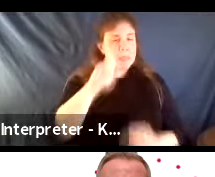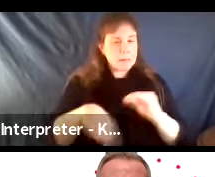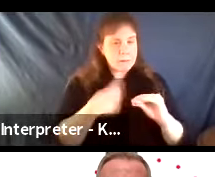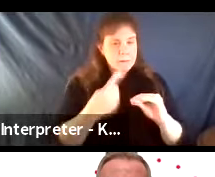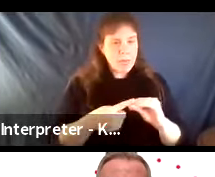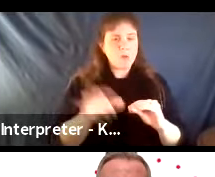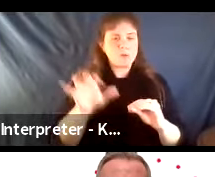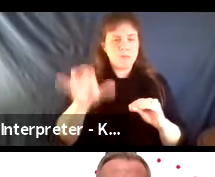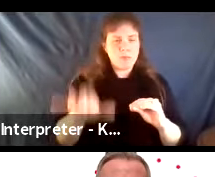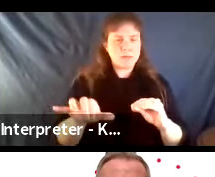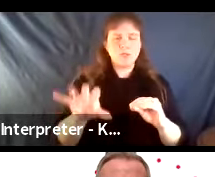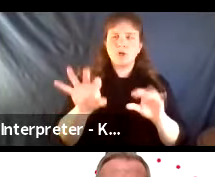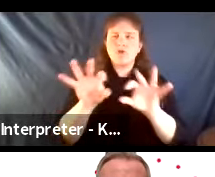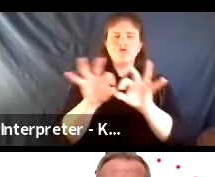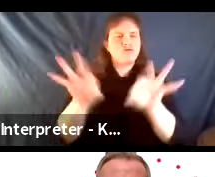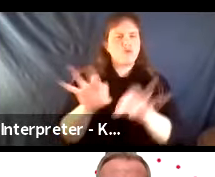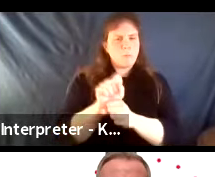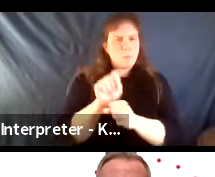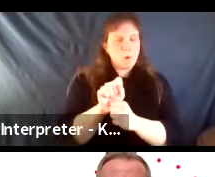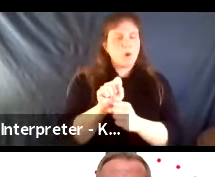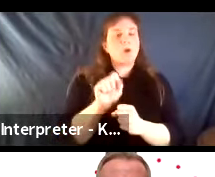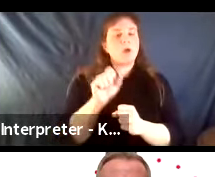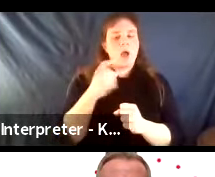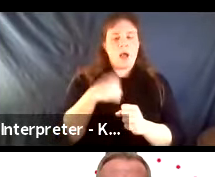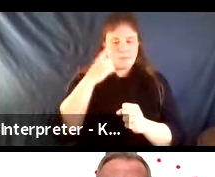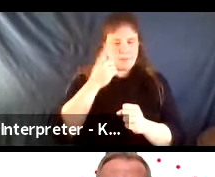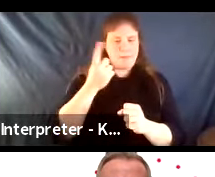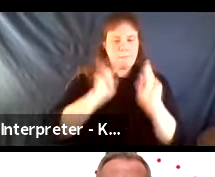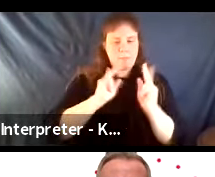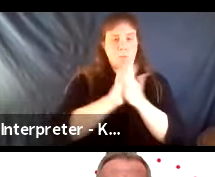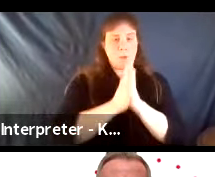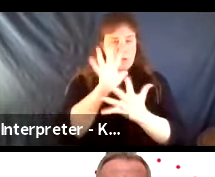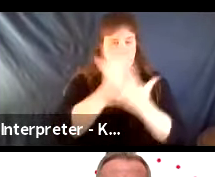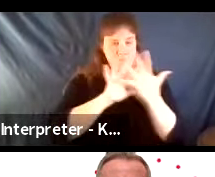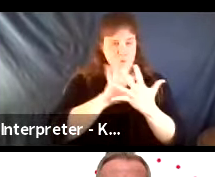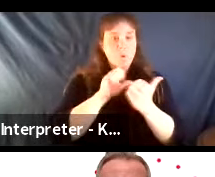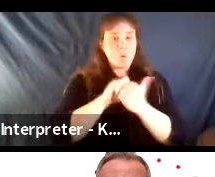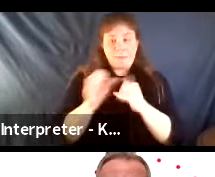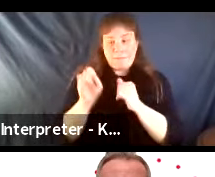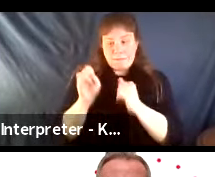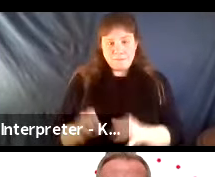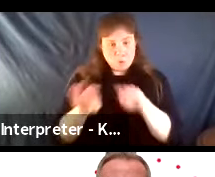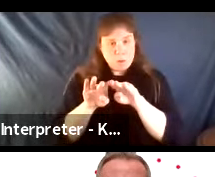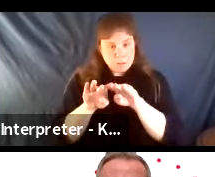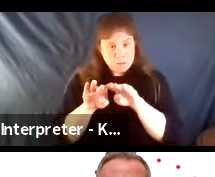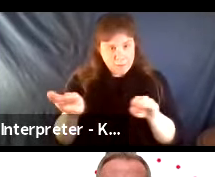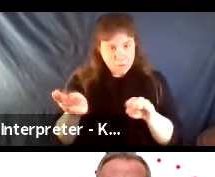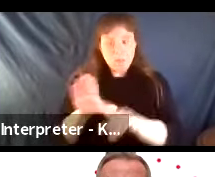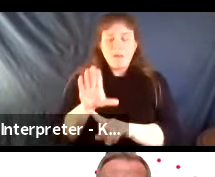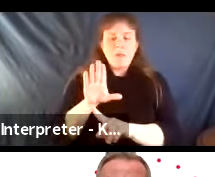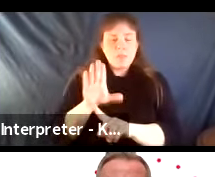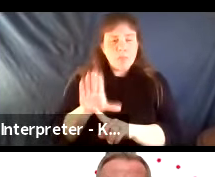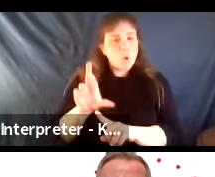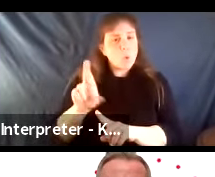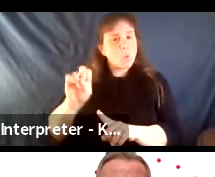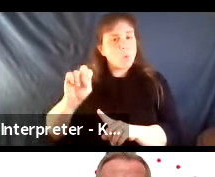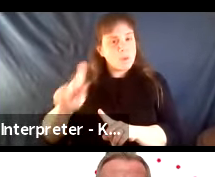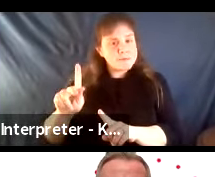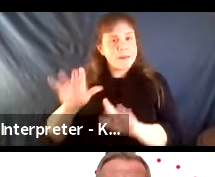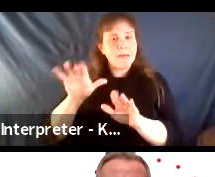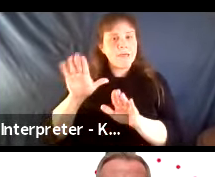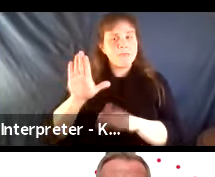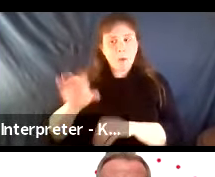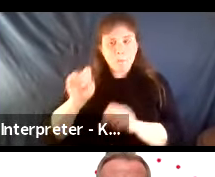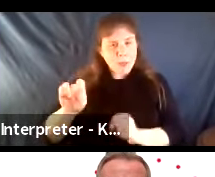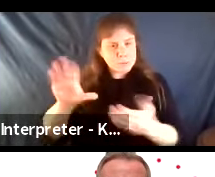think there's a confusion between individual level morbidity, mortality outcomes and risk, and